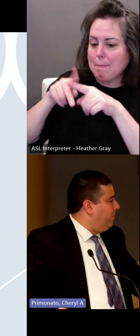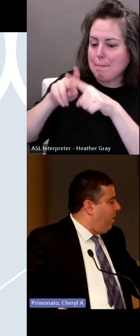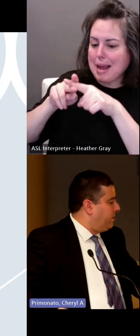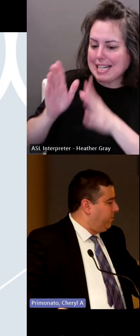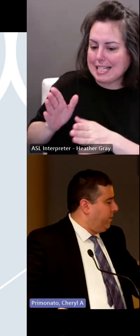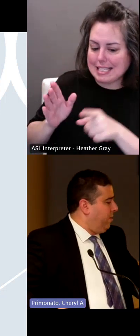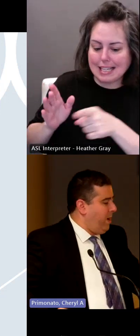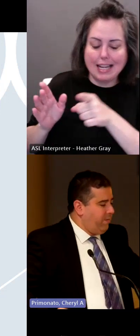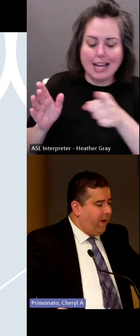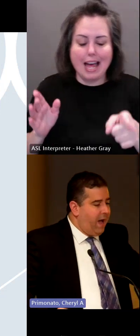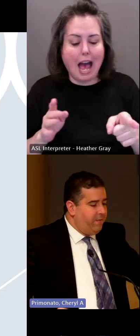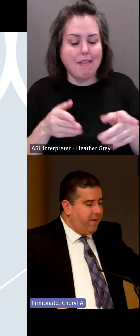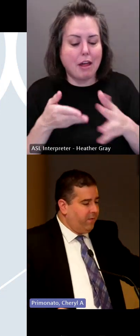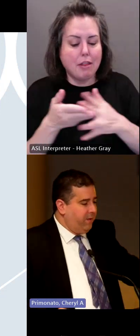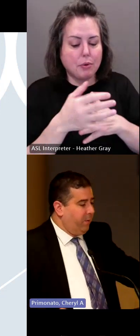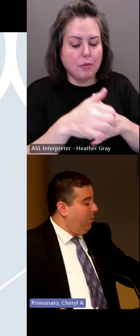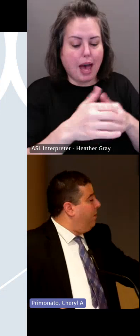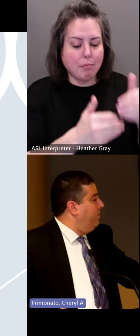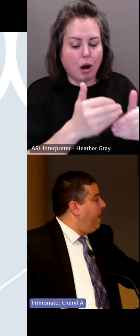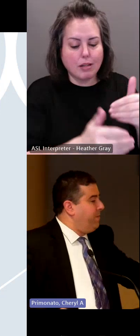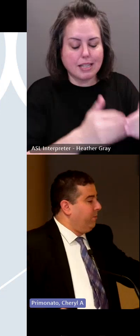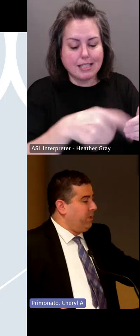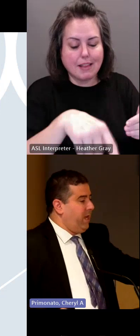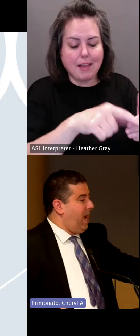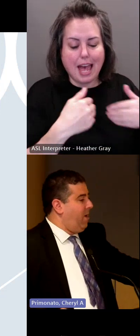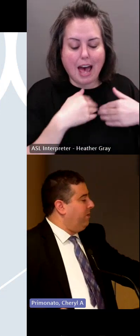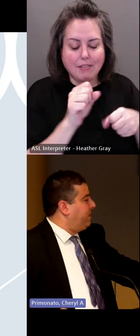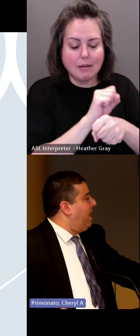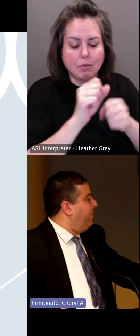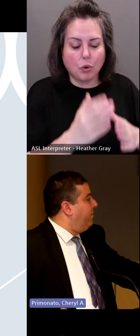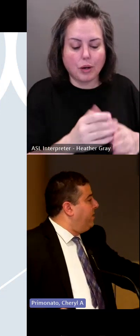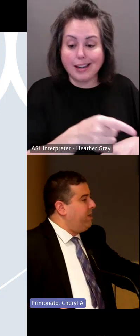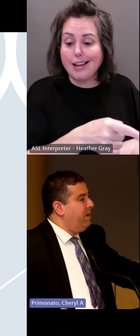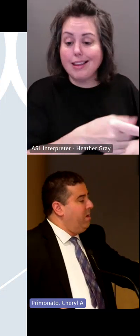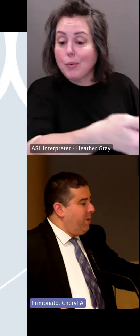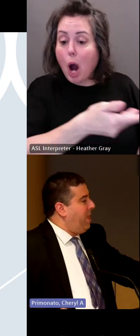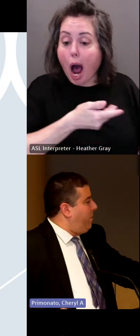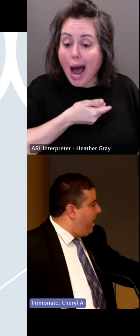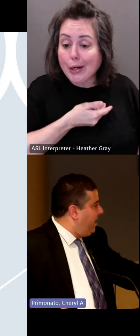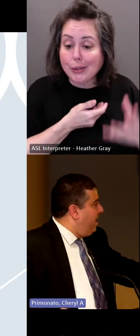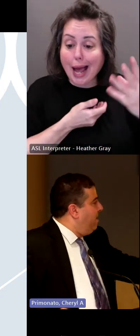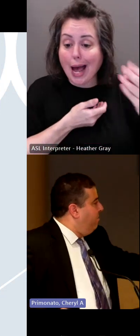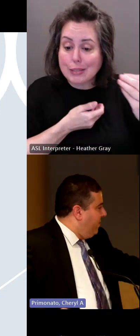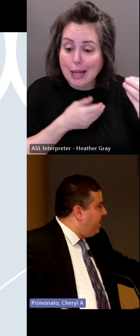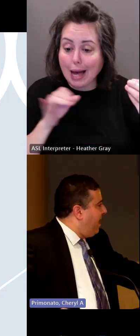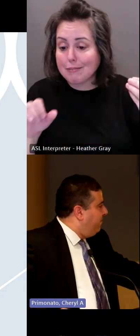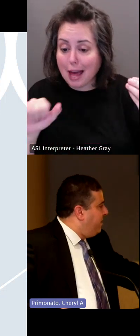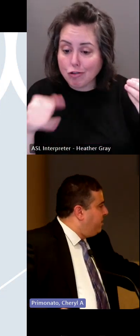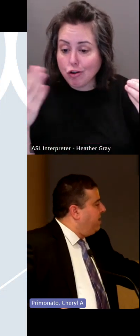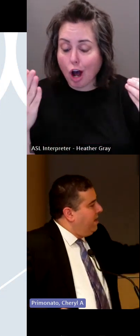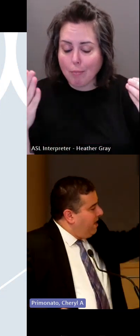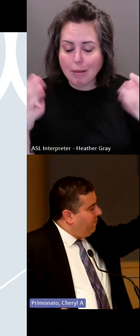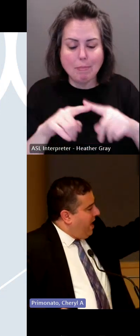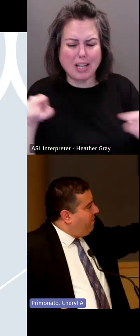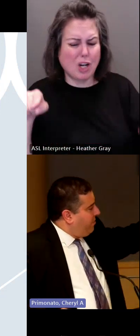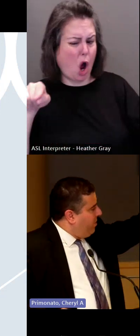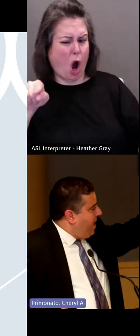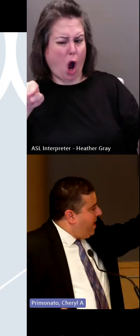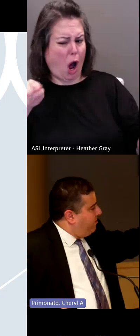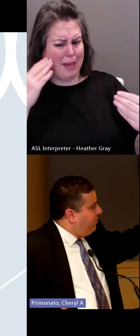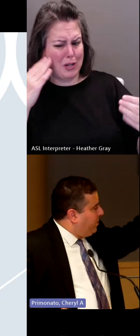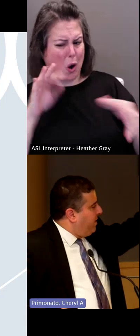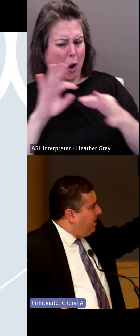collective bargaining process with Local 85, they have for the employee who may have been originally hired outside of the division, but they pick move to that division. If